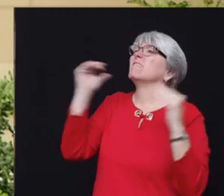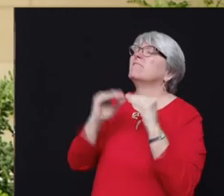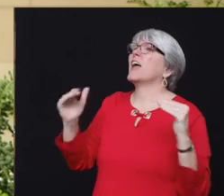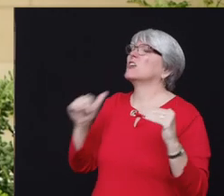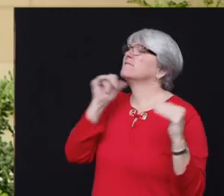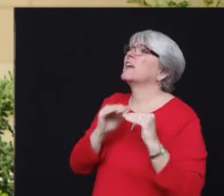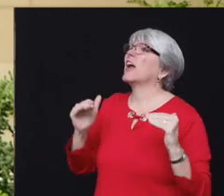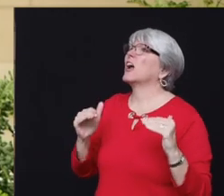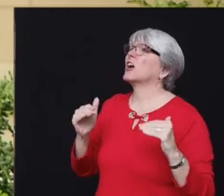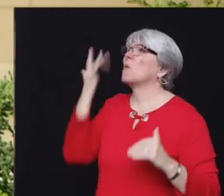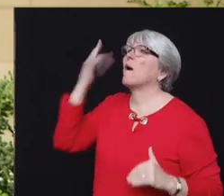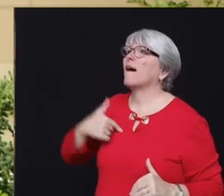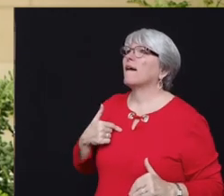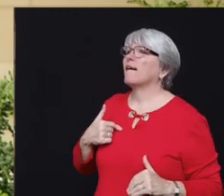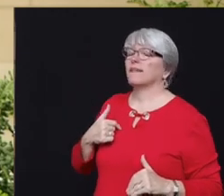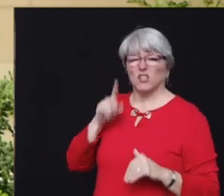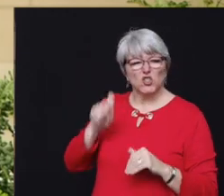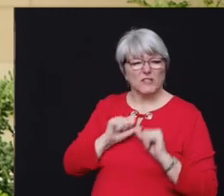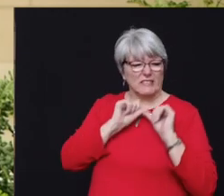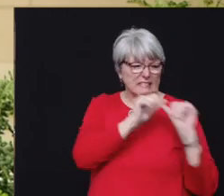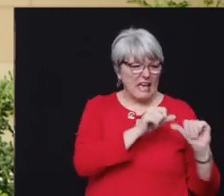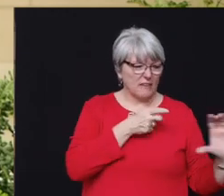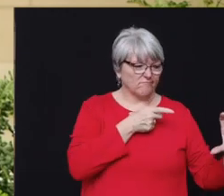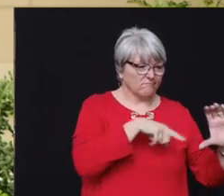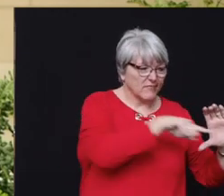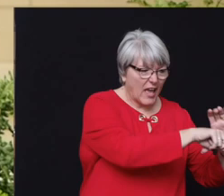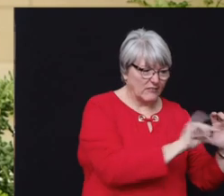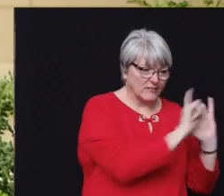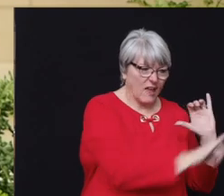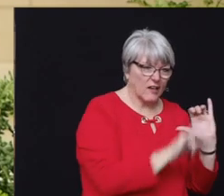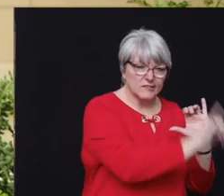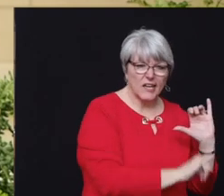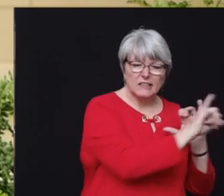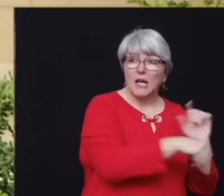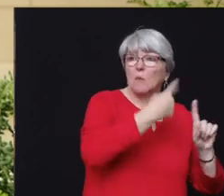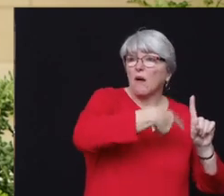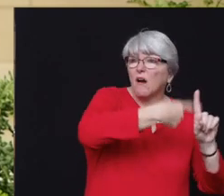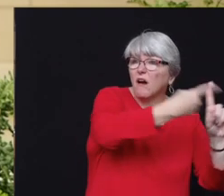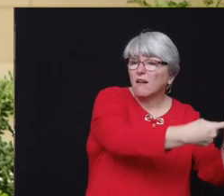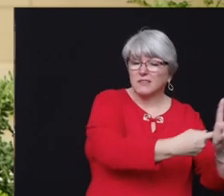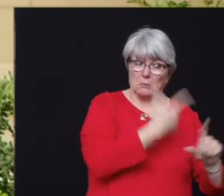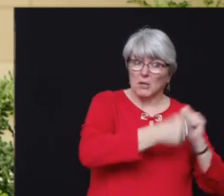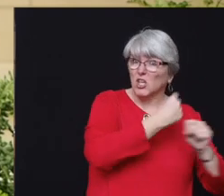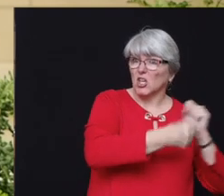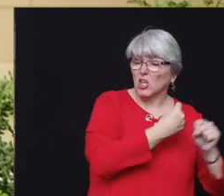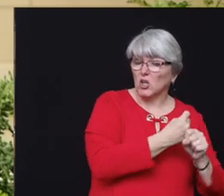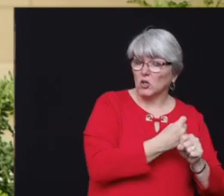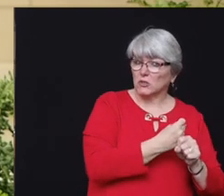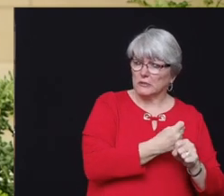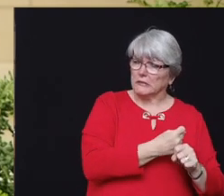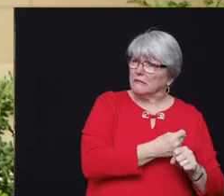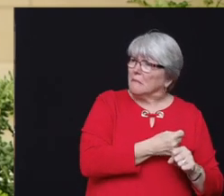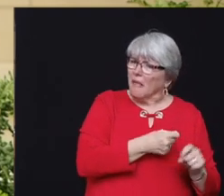fair. When he could have stayed in those caves for many more months or possibly even years, a man